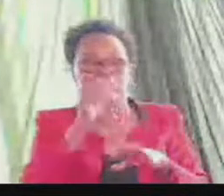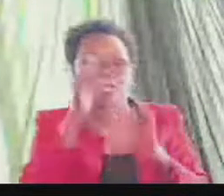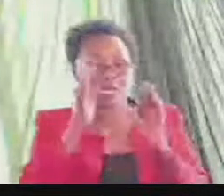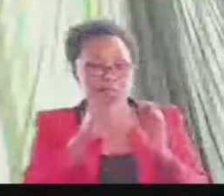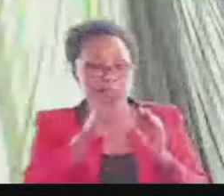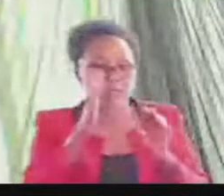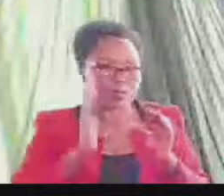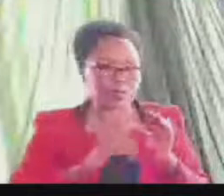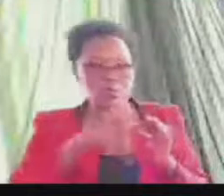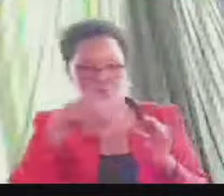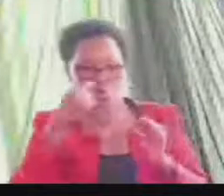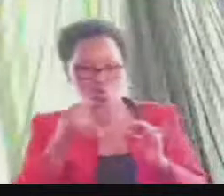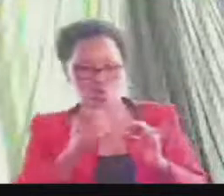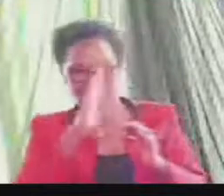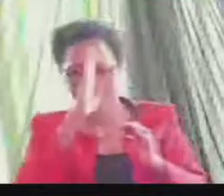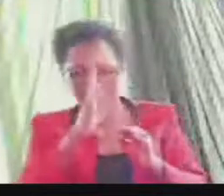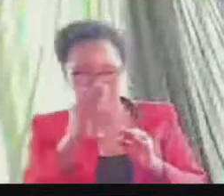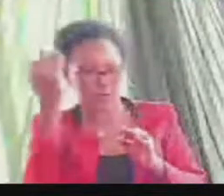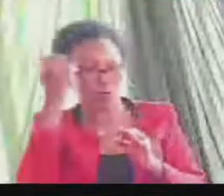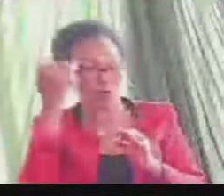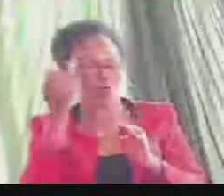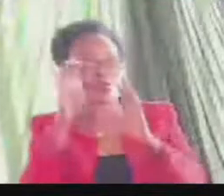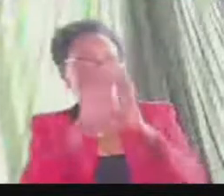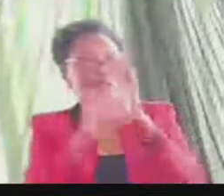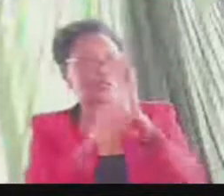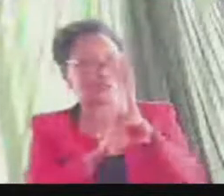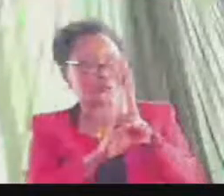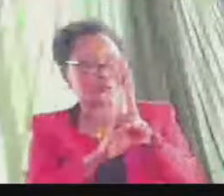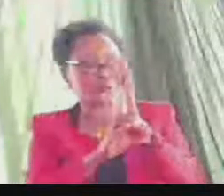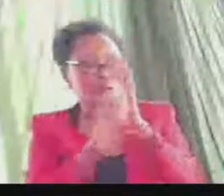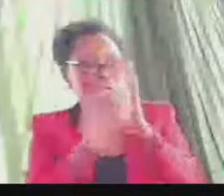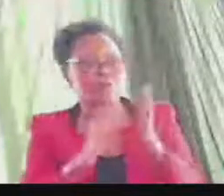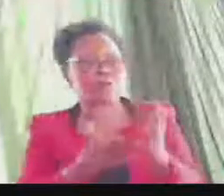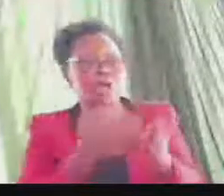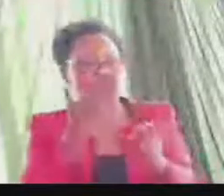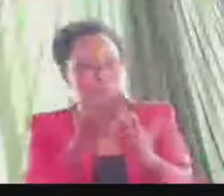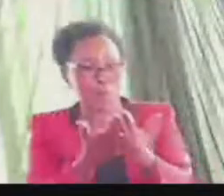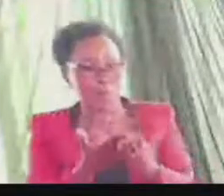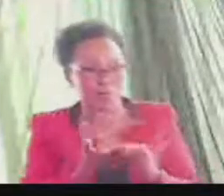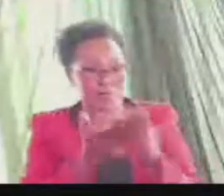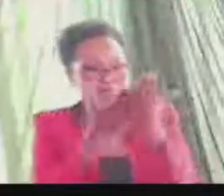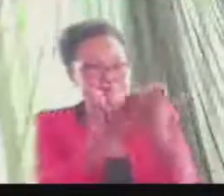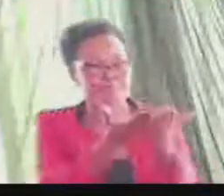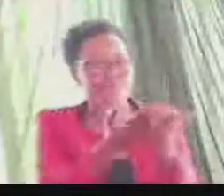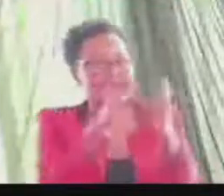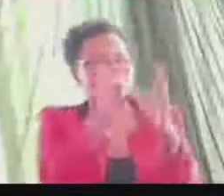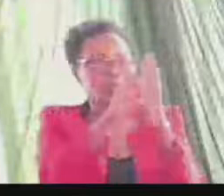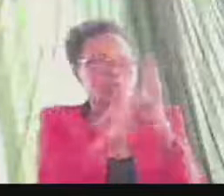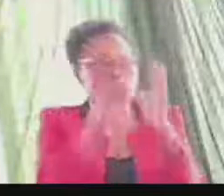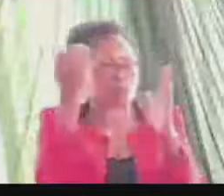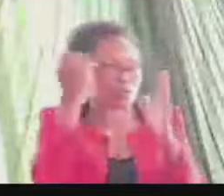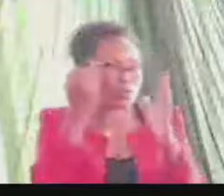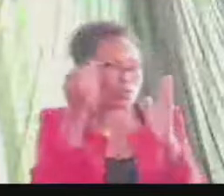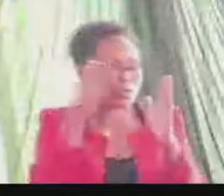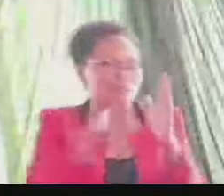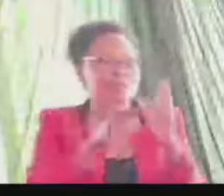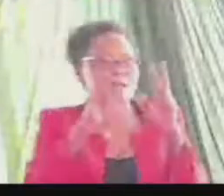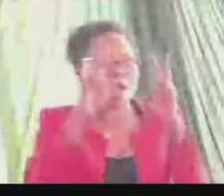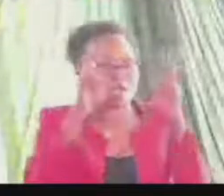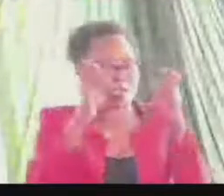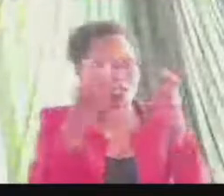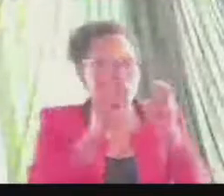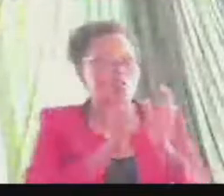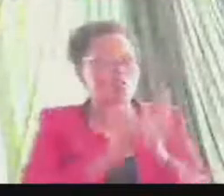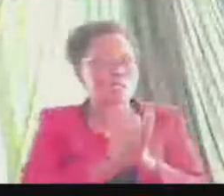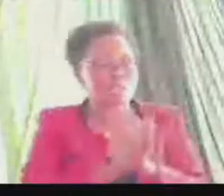Court, and an appeal is taken to the Court of Appeal, that is a matter of general public